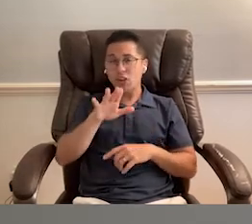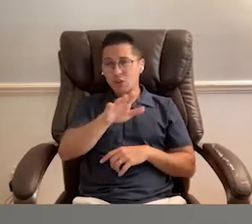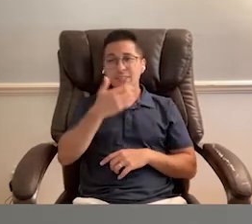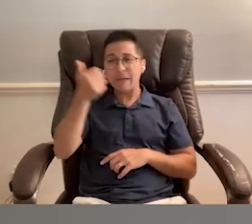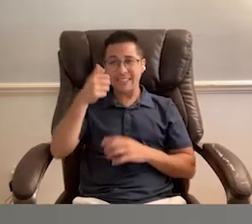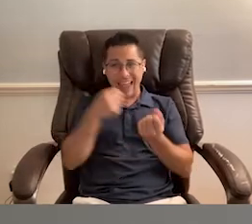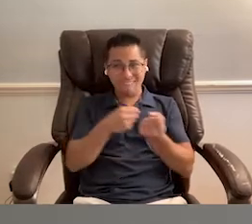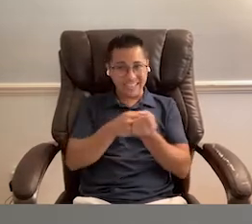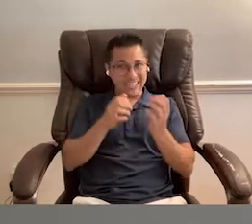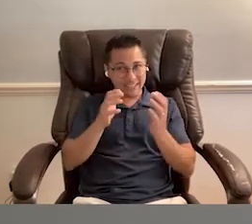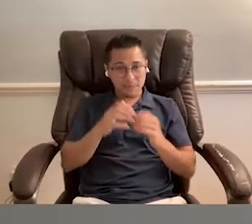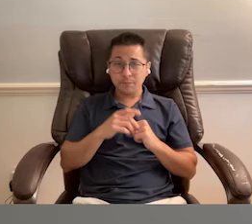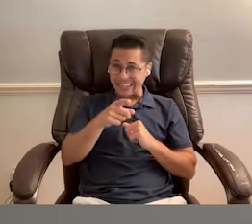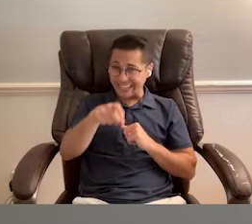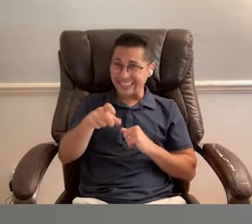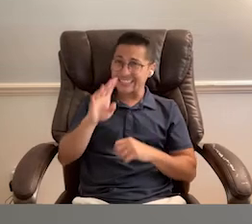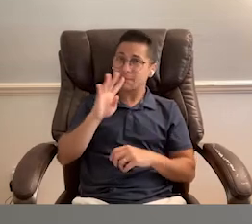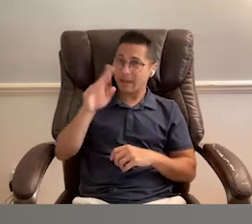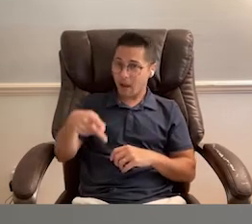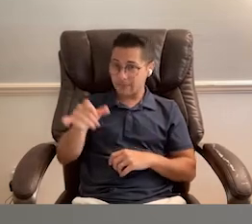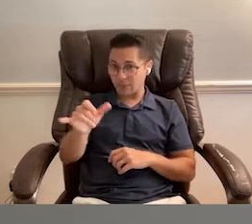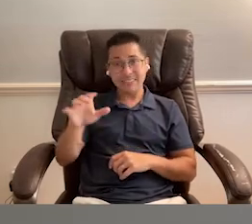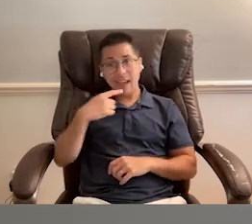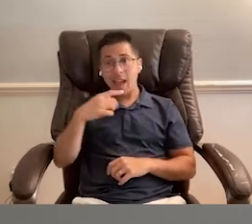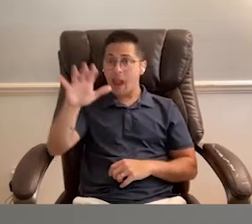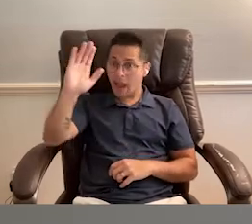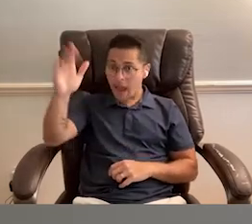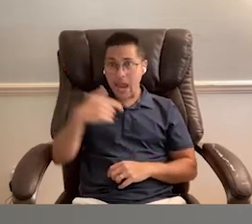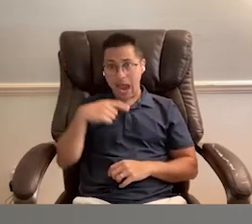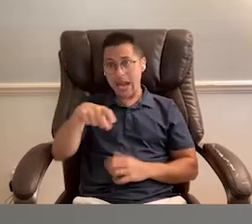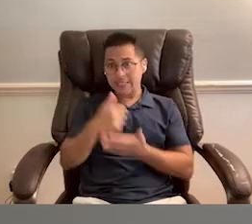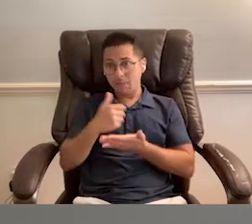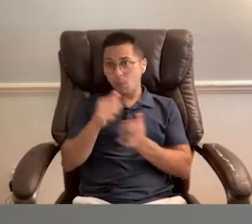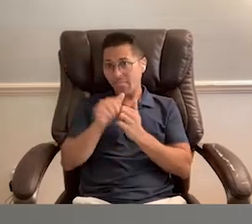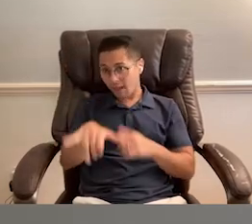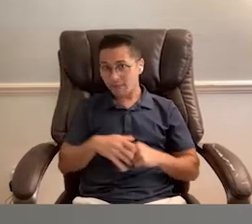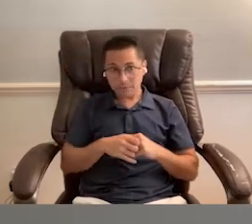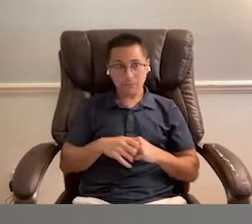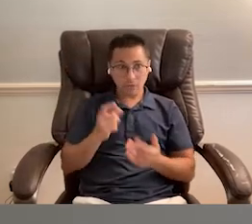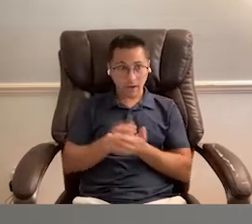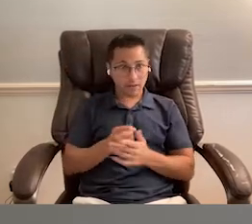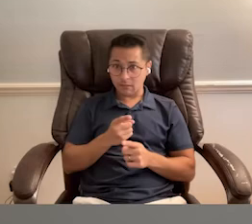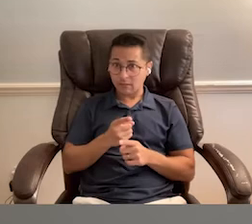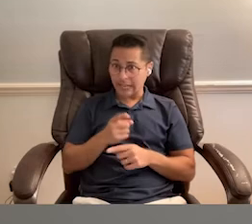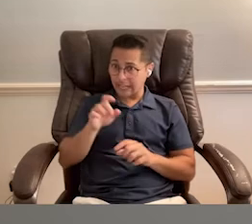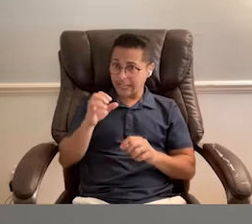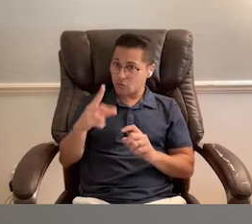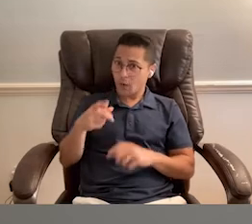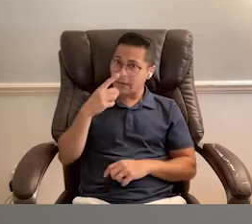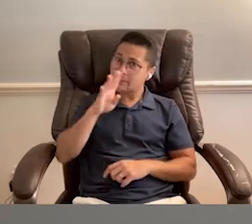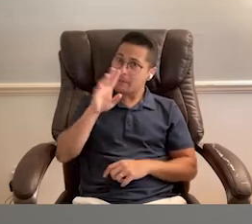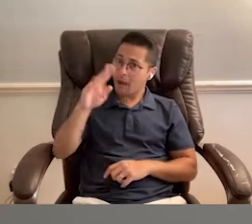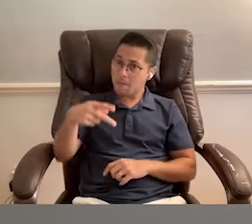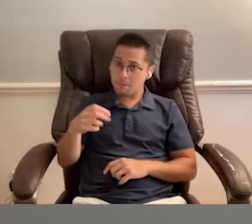He can be his best advocate too. He needs to speak up and say, hey, I need some help with that, right? It's okay to speak up,